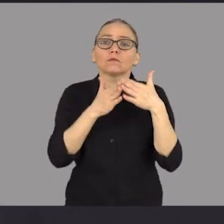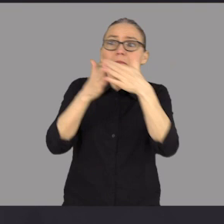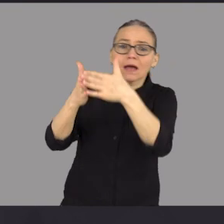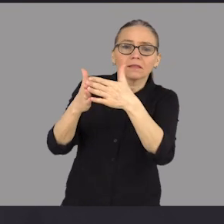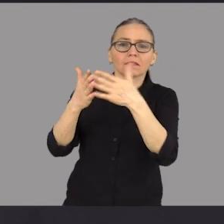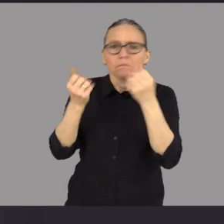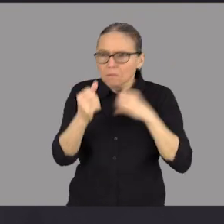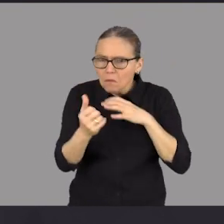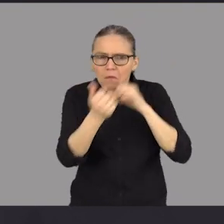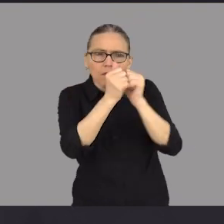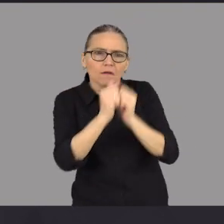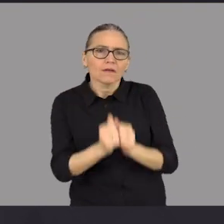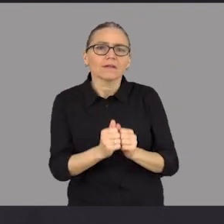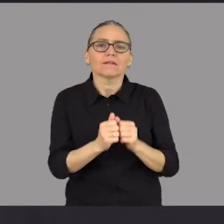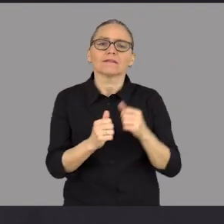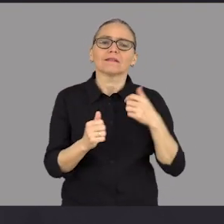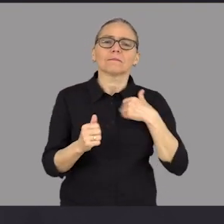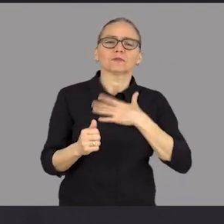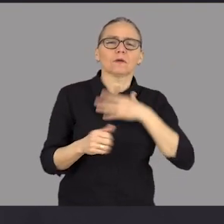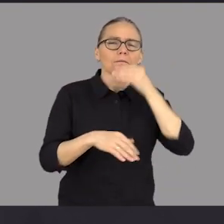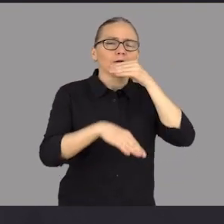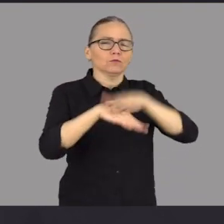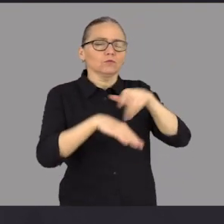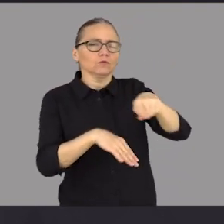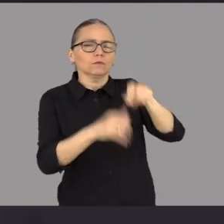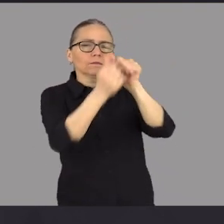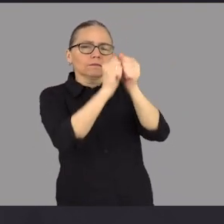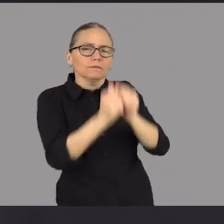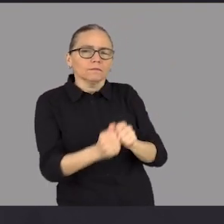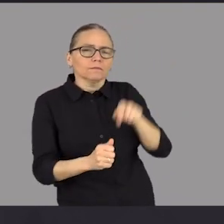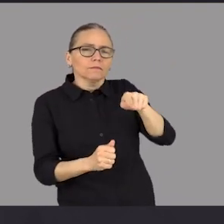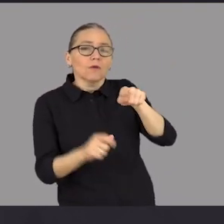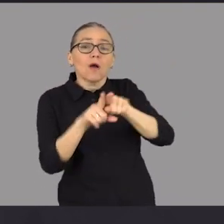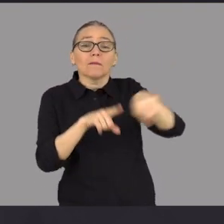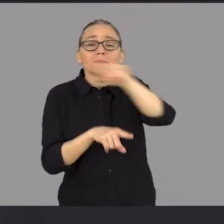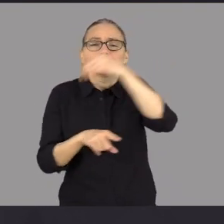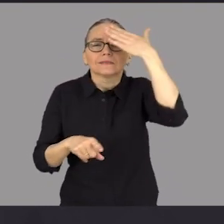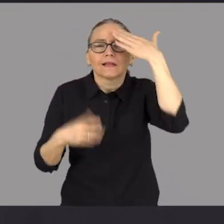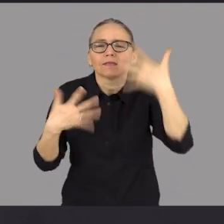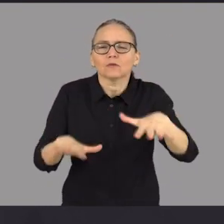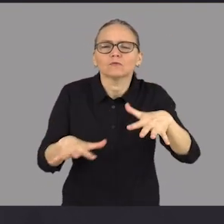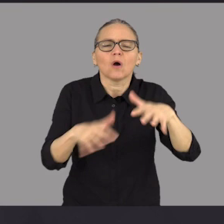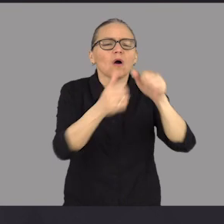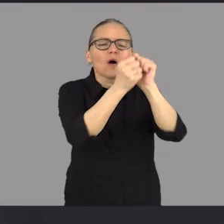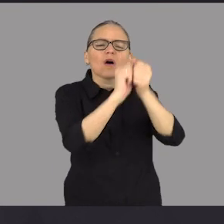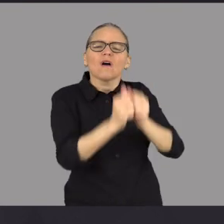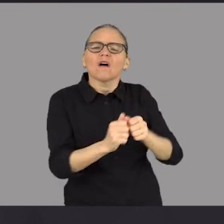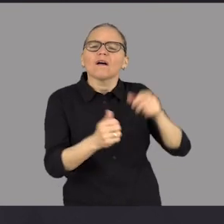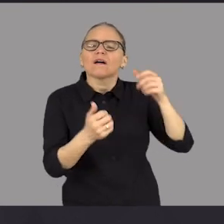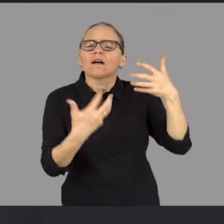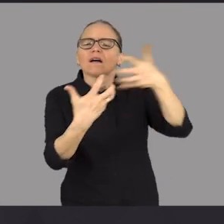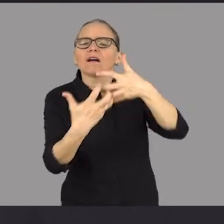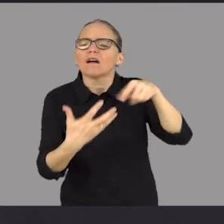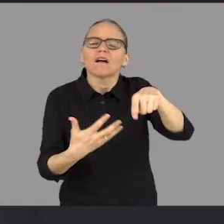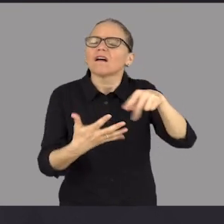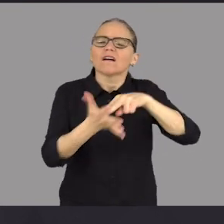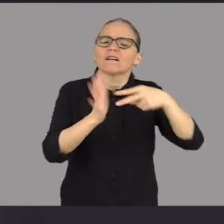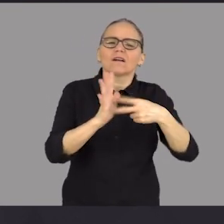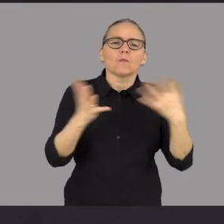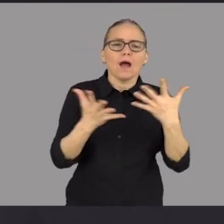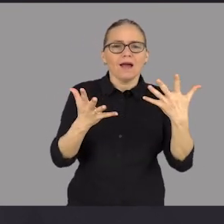or request accommodations. I want to briefly touch on the term accommodation. As you may already